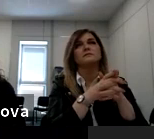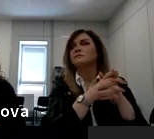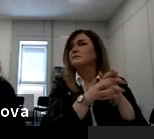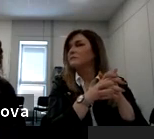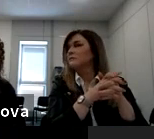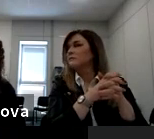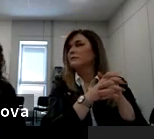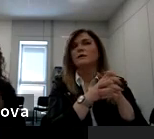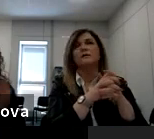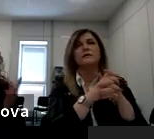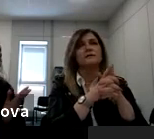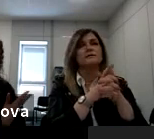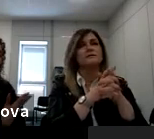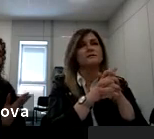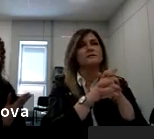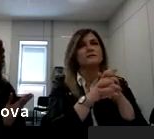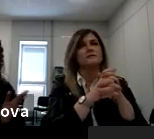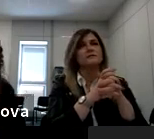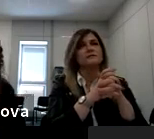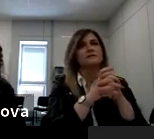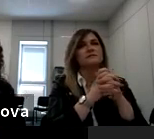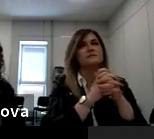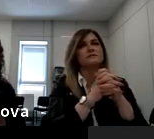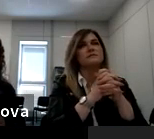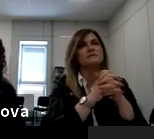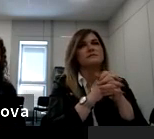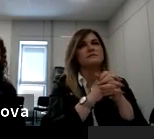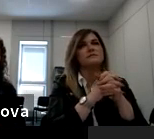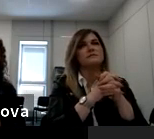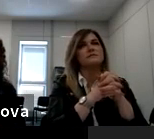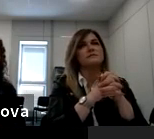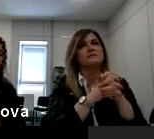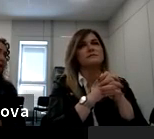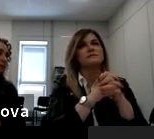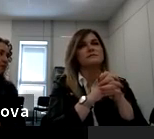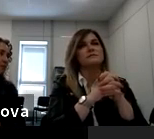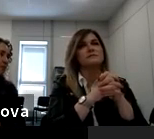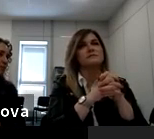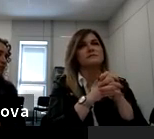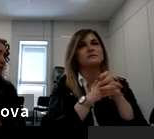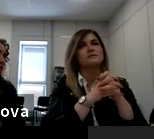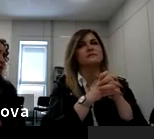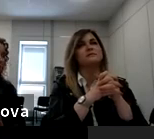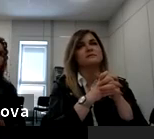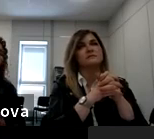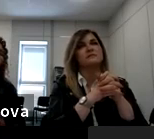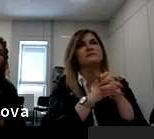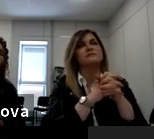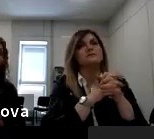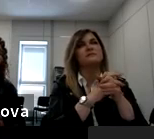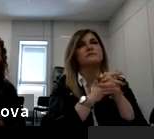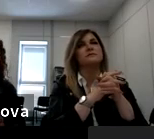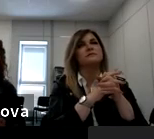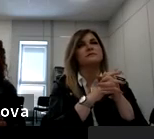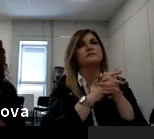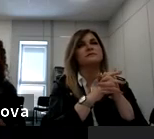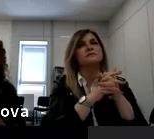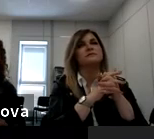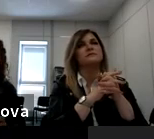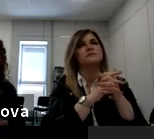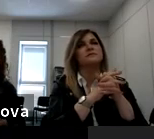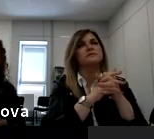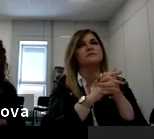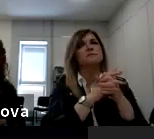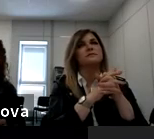show here anything we want, any light pattern or some flags or something like this, because it's a galaxy center, it's